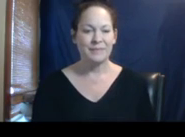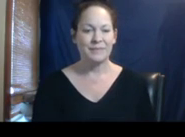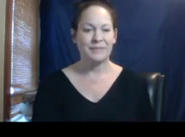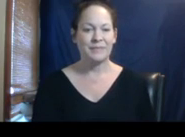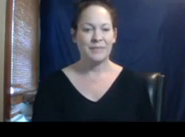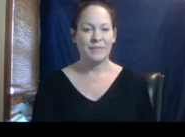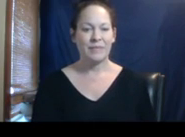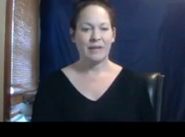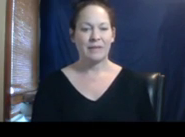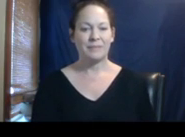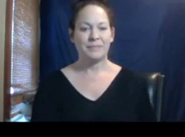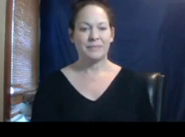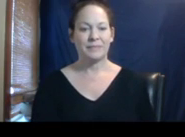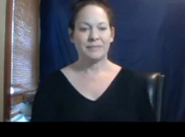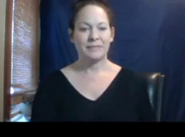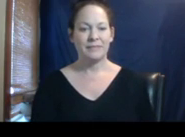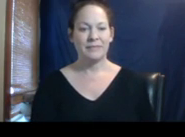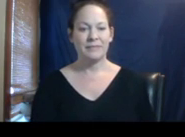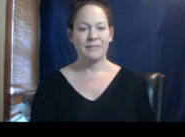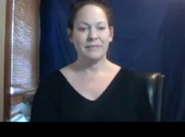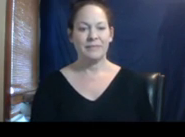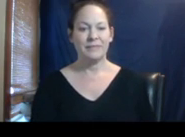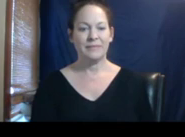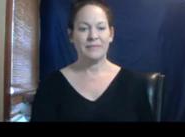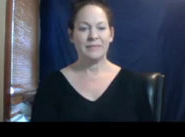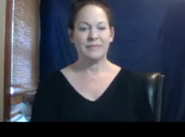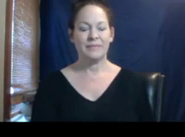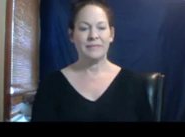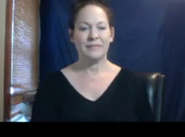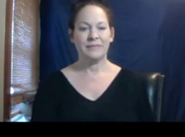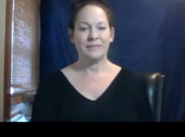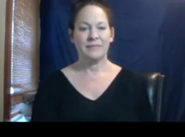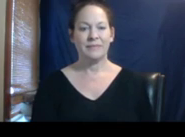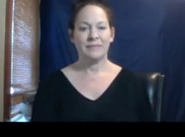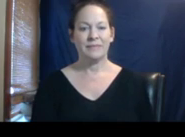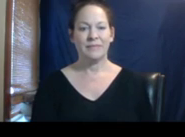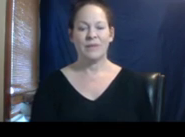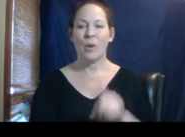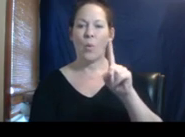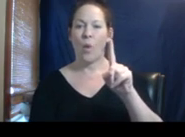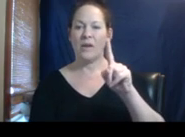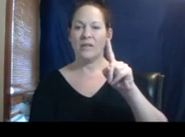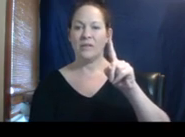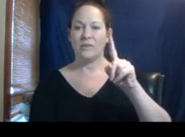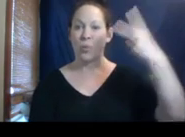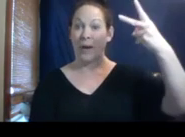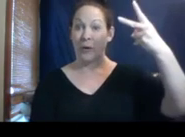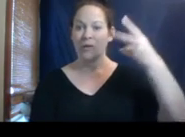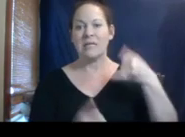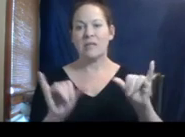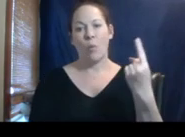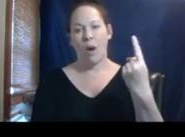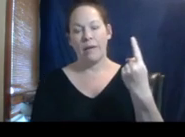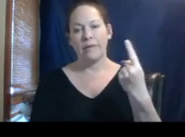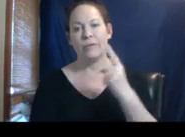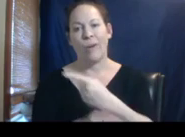Yes. Yeah. Yes, you do need to keep them. I knew 1 squared was 1, so I kind of skipped it going